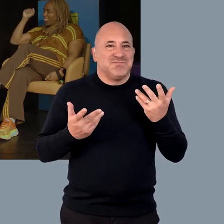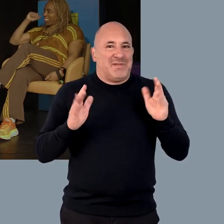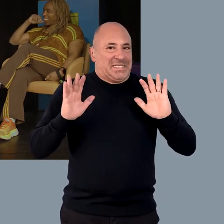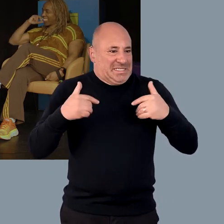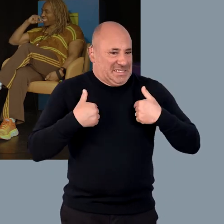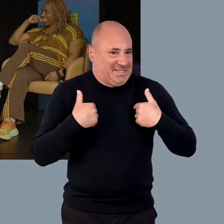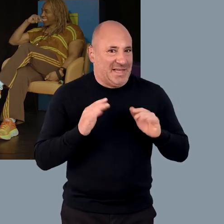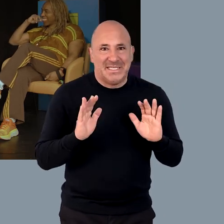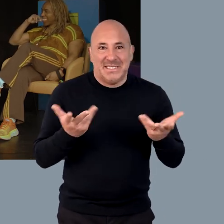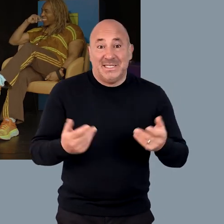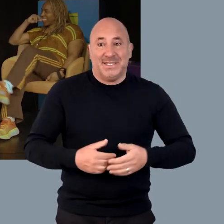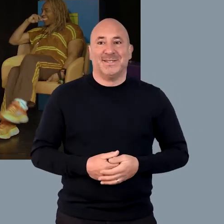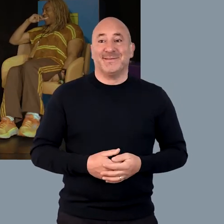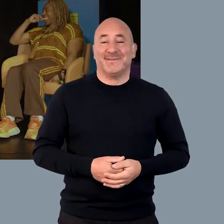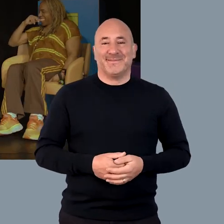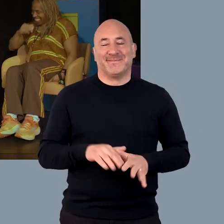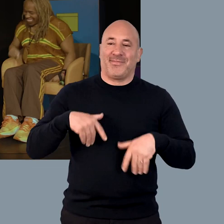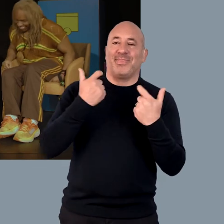So that's that's a bit about me.